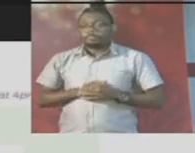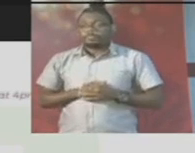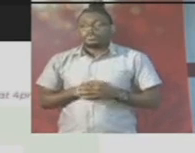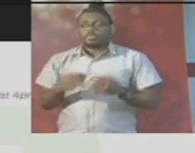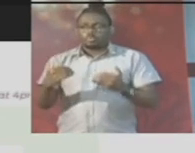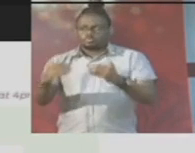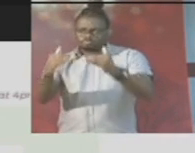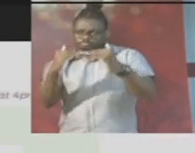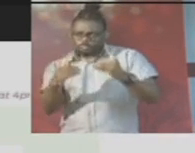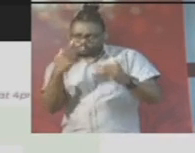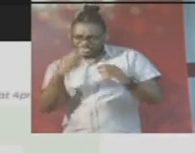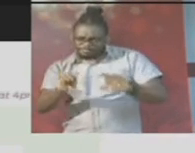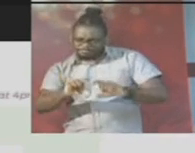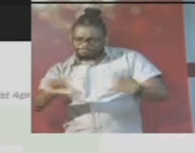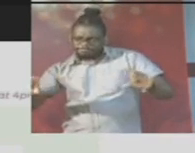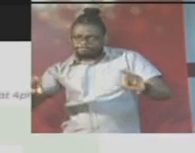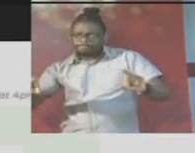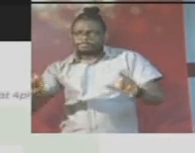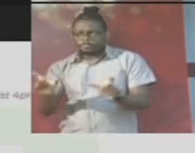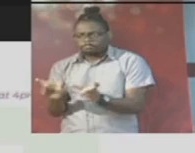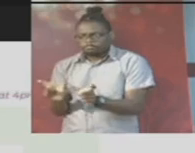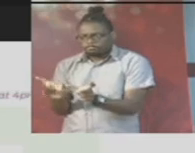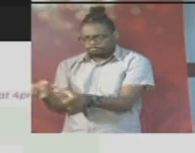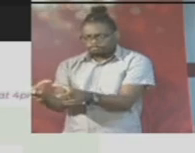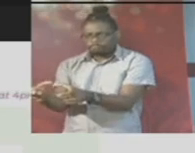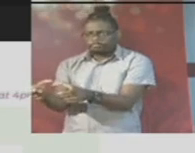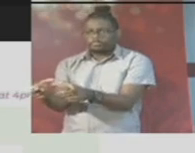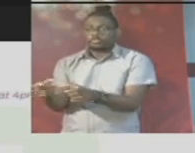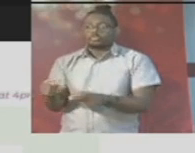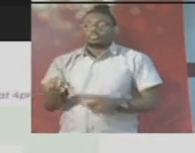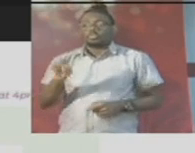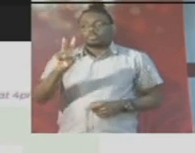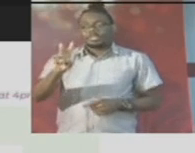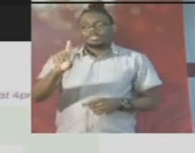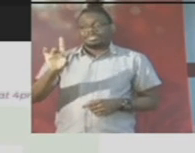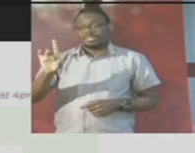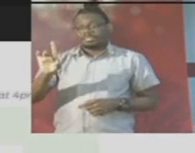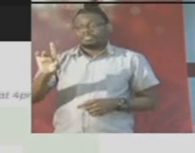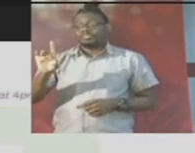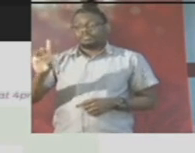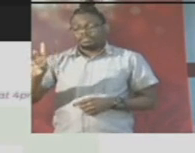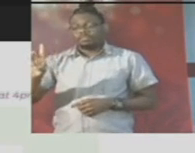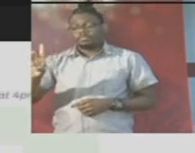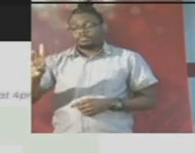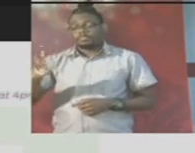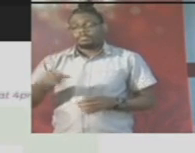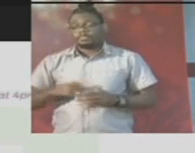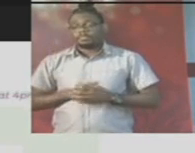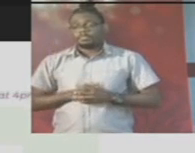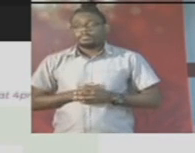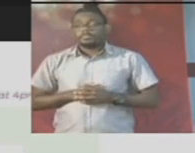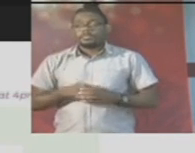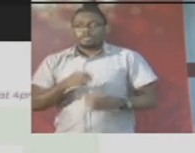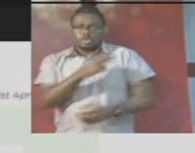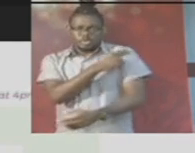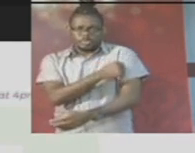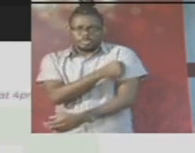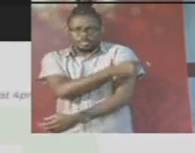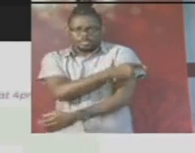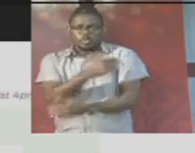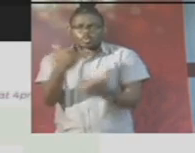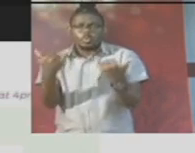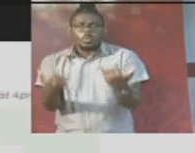at quarantine facilities, 287. Just to give you a little breakdown as the hospitals, what we have is,